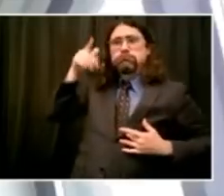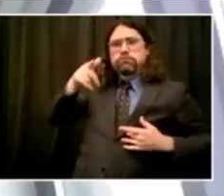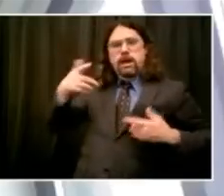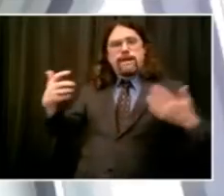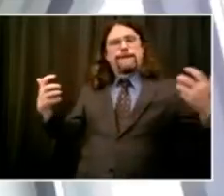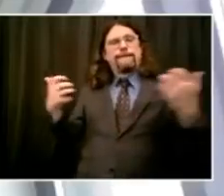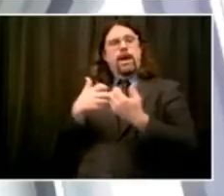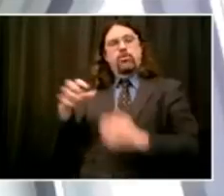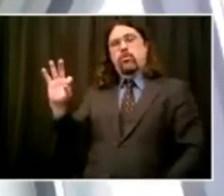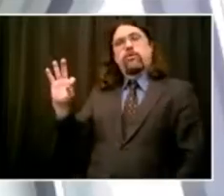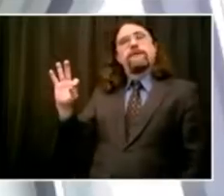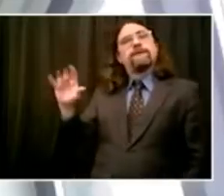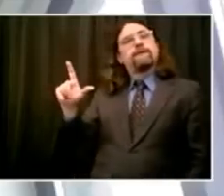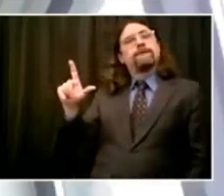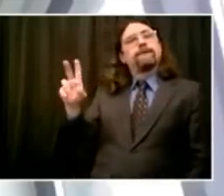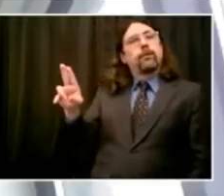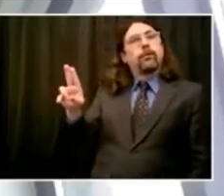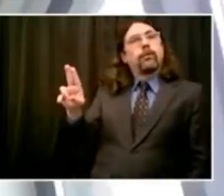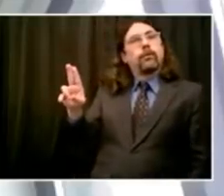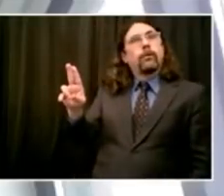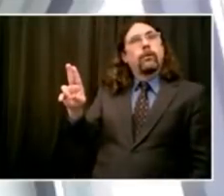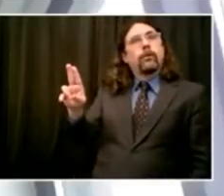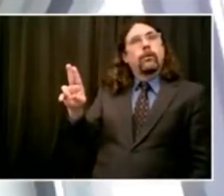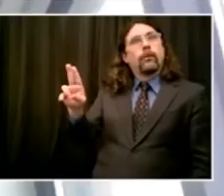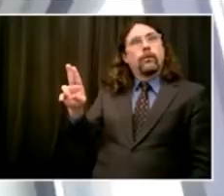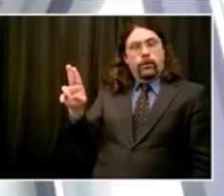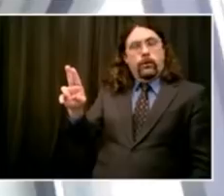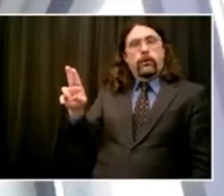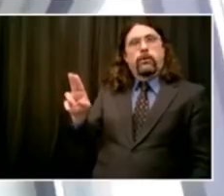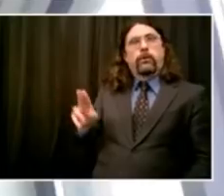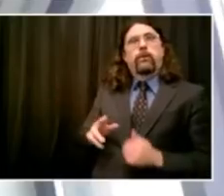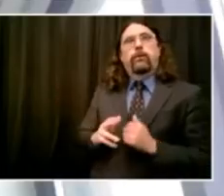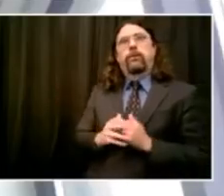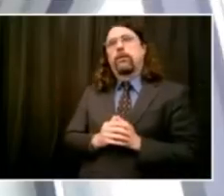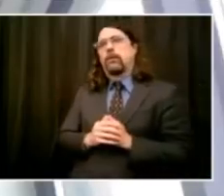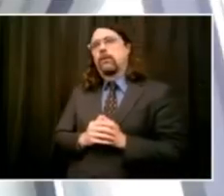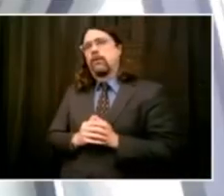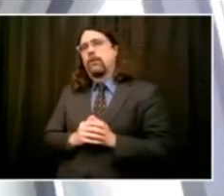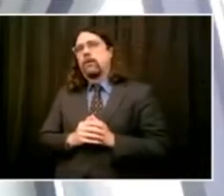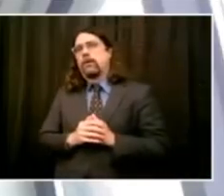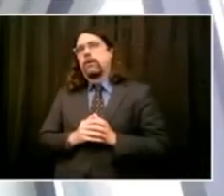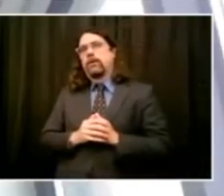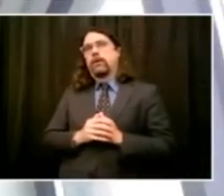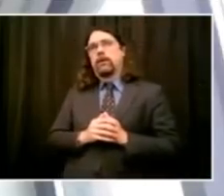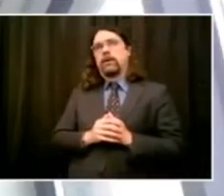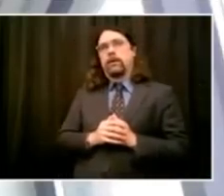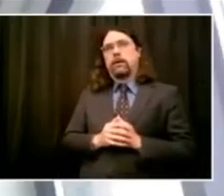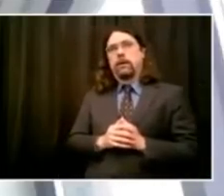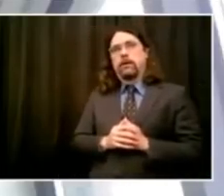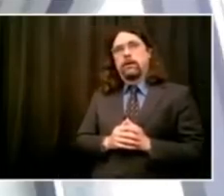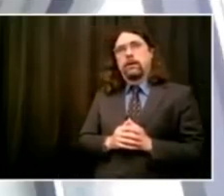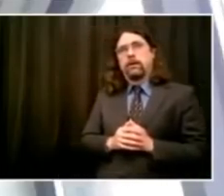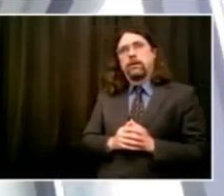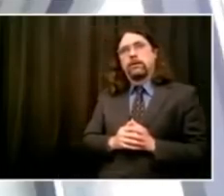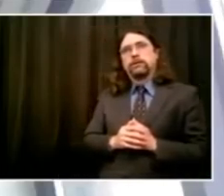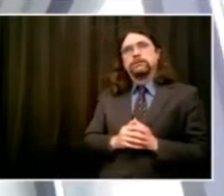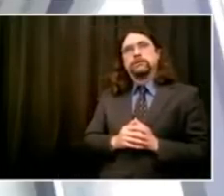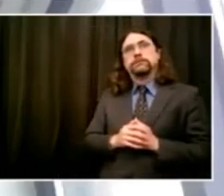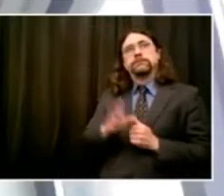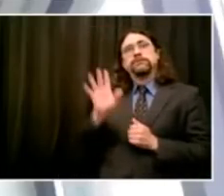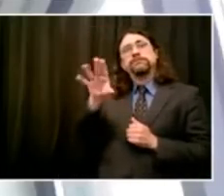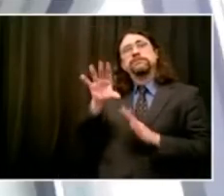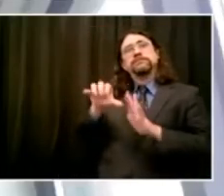major gain was when this number dropped, and it dropped hugely so. And I think it's important that we